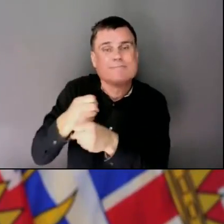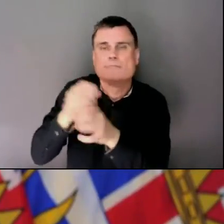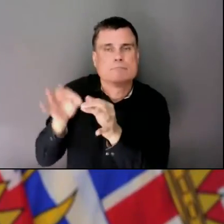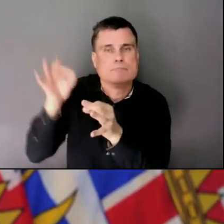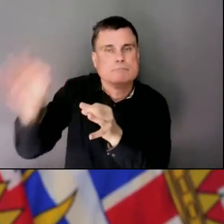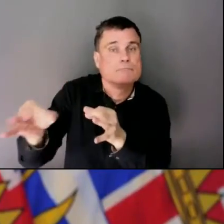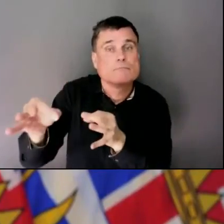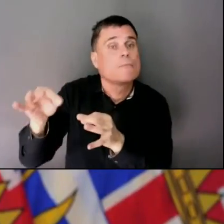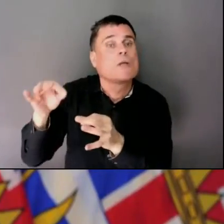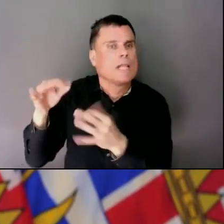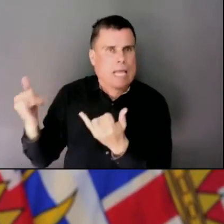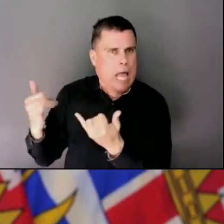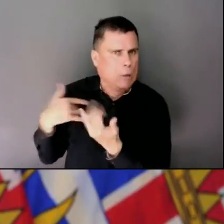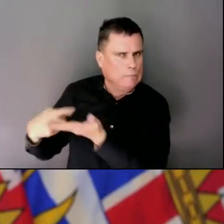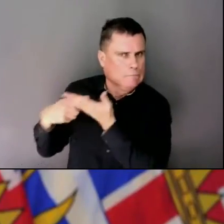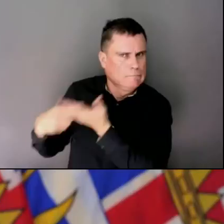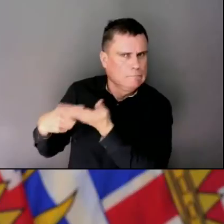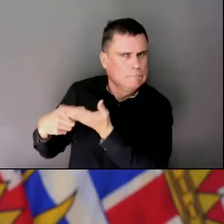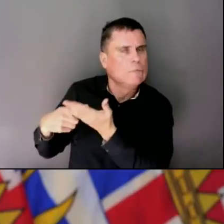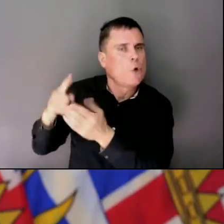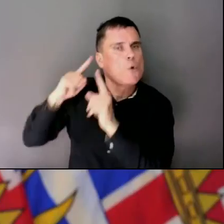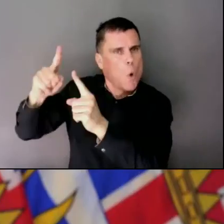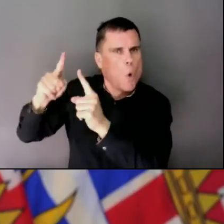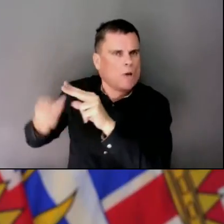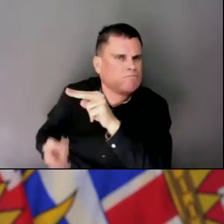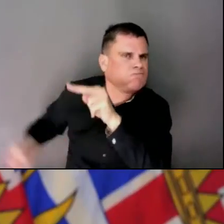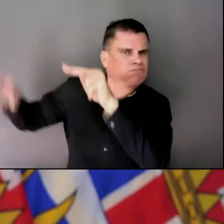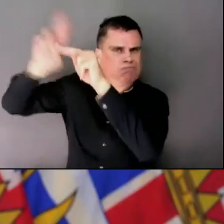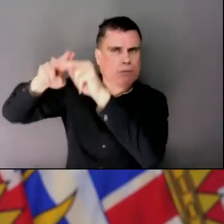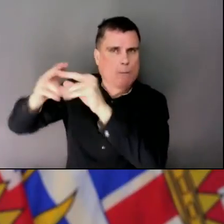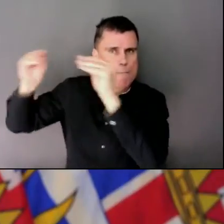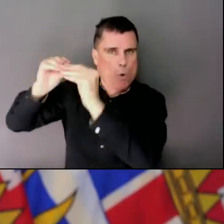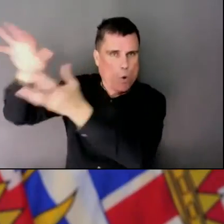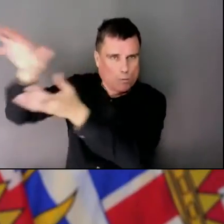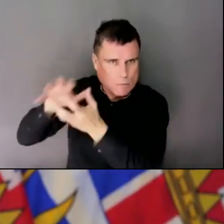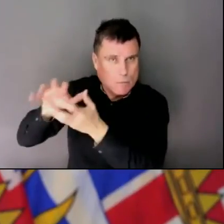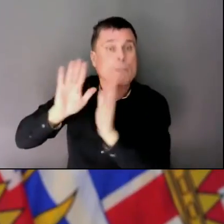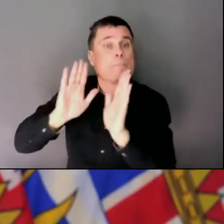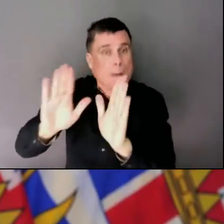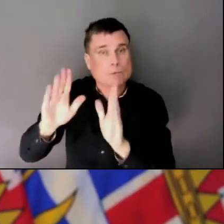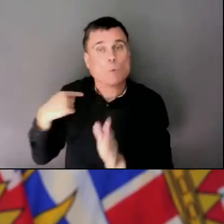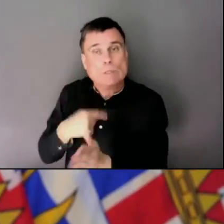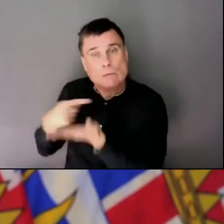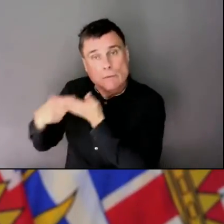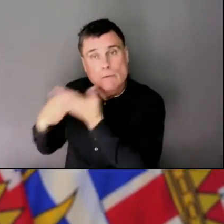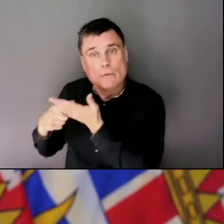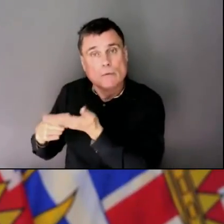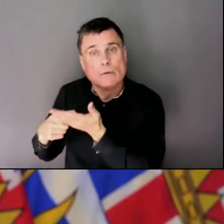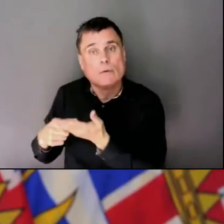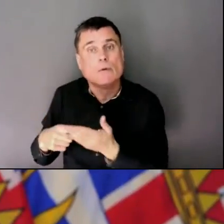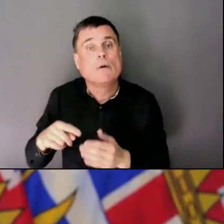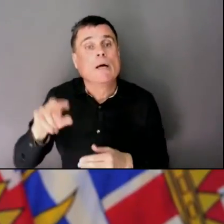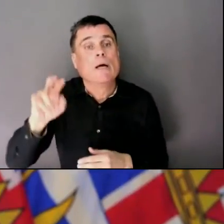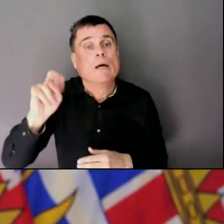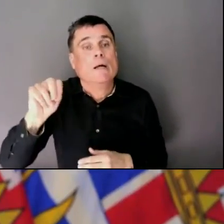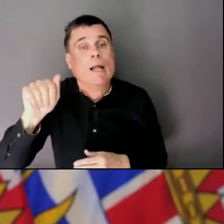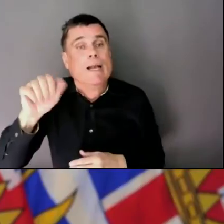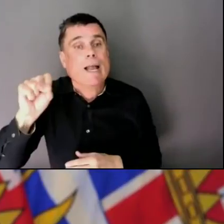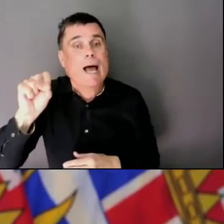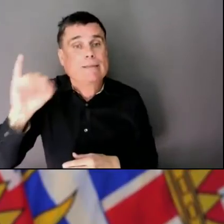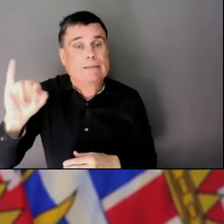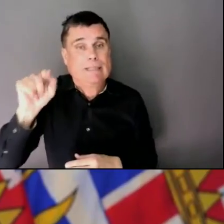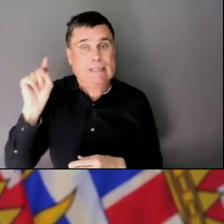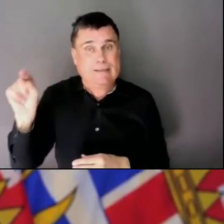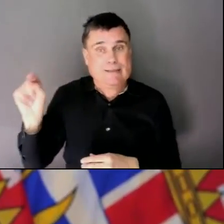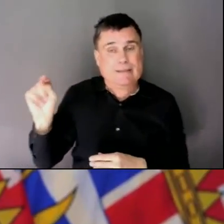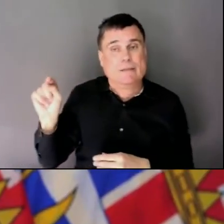on the Special Advisory Committee across Canada, we've had discussions on this with NACI over the last three weekends. The National